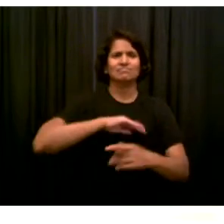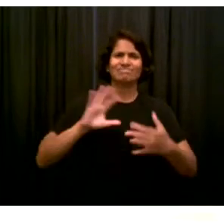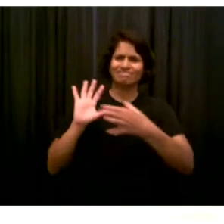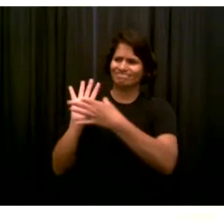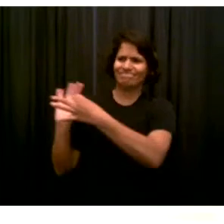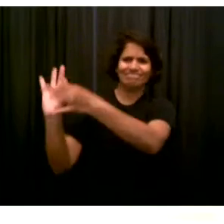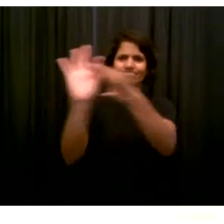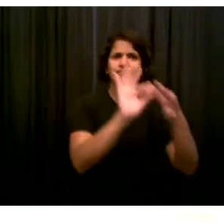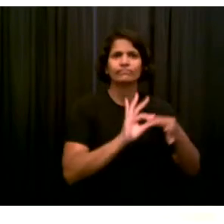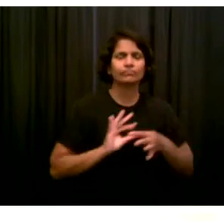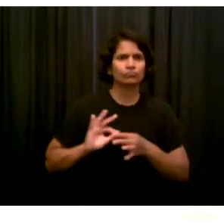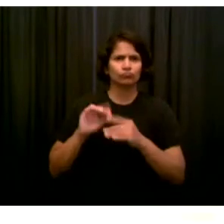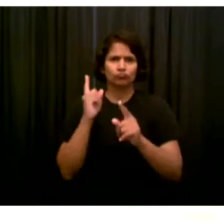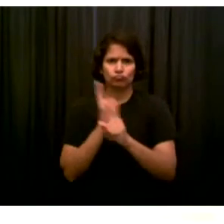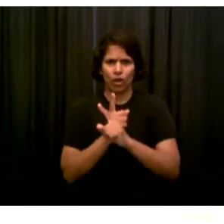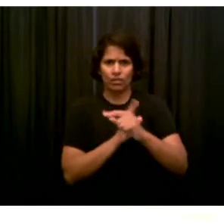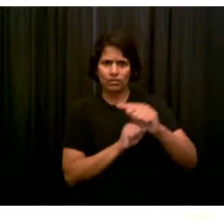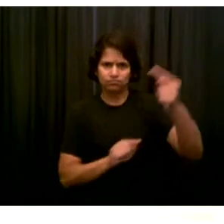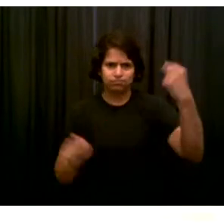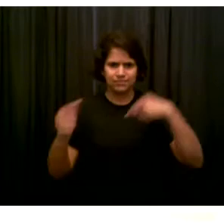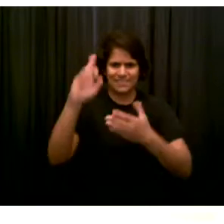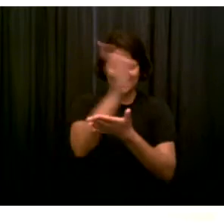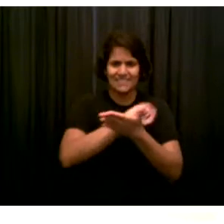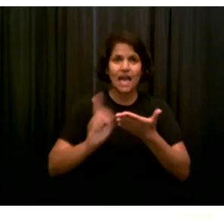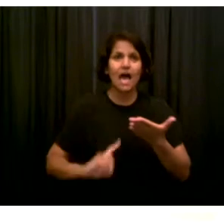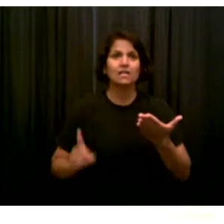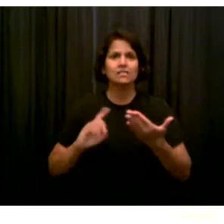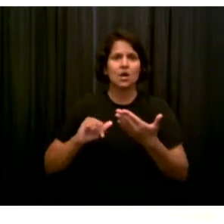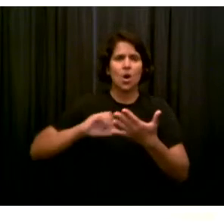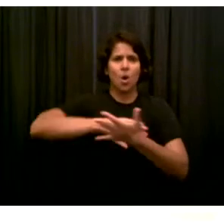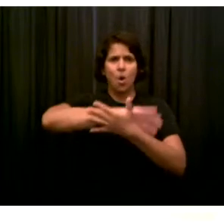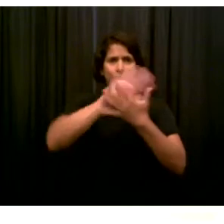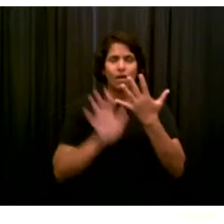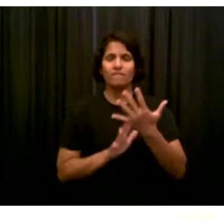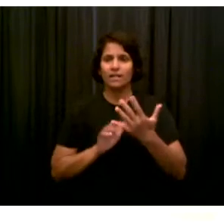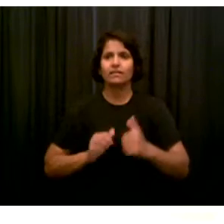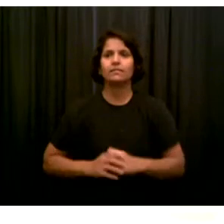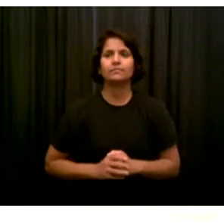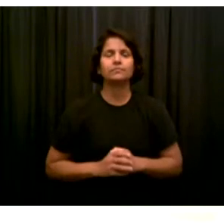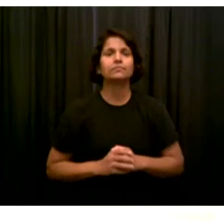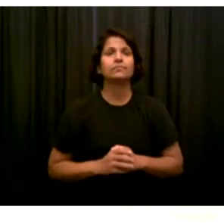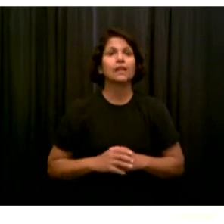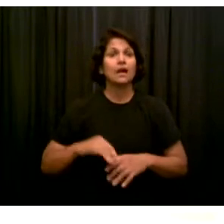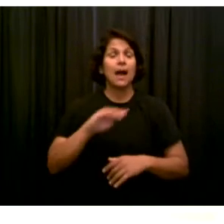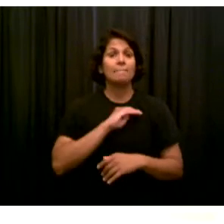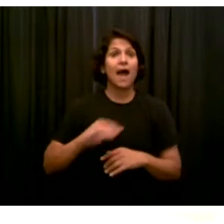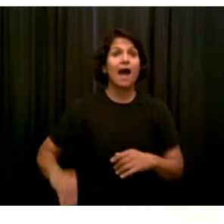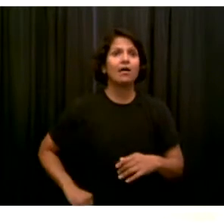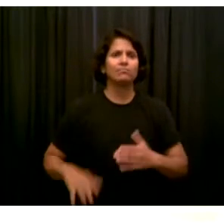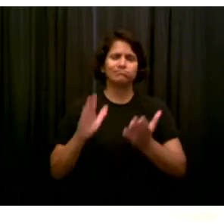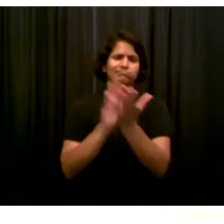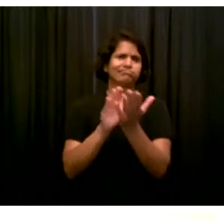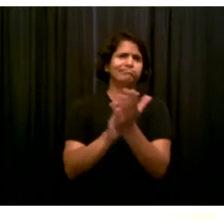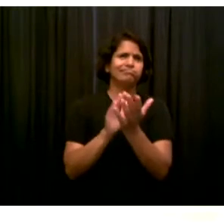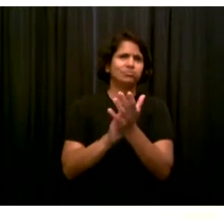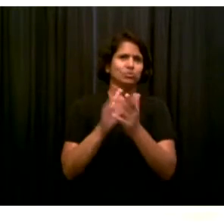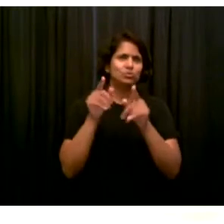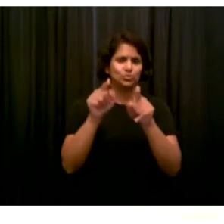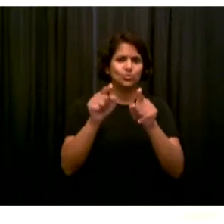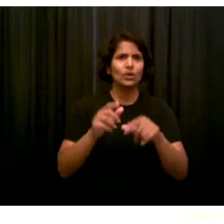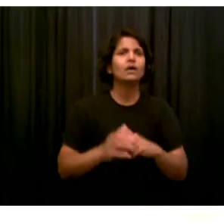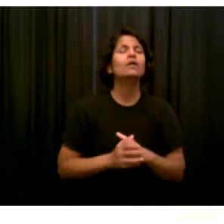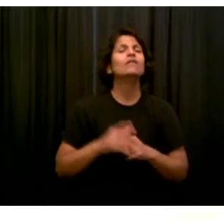Mayor de Blasio, you know I'm a big fan of yours. I think what you're doing today is remarkable, and I think,